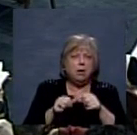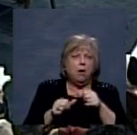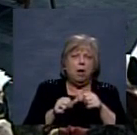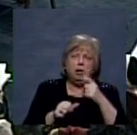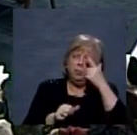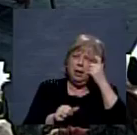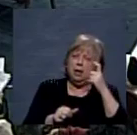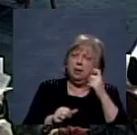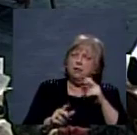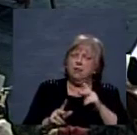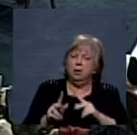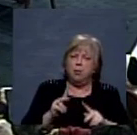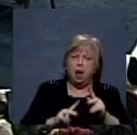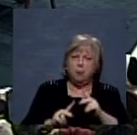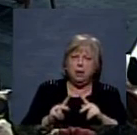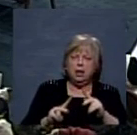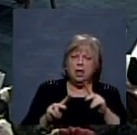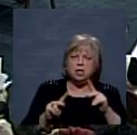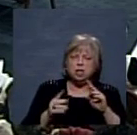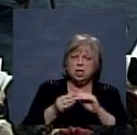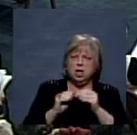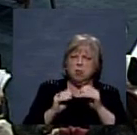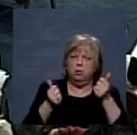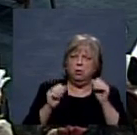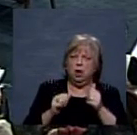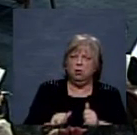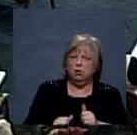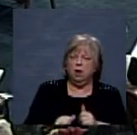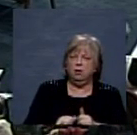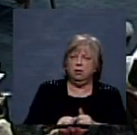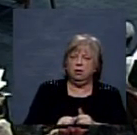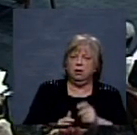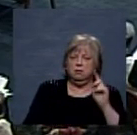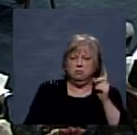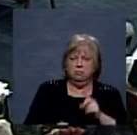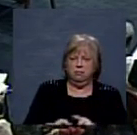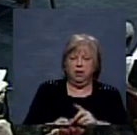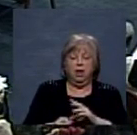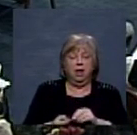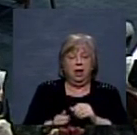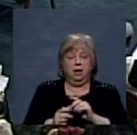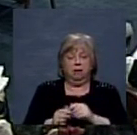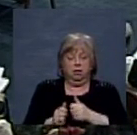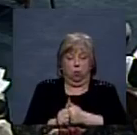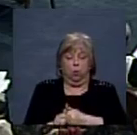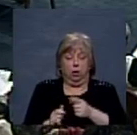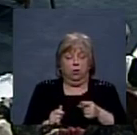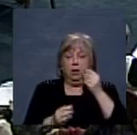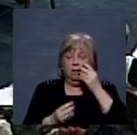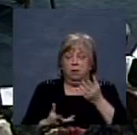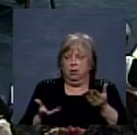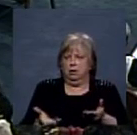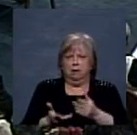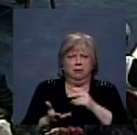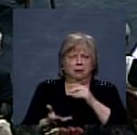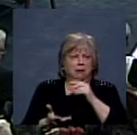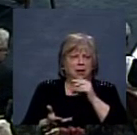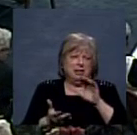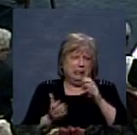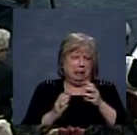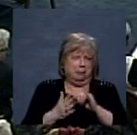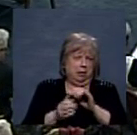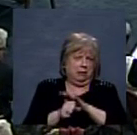the population decrease. And according to the information here, it doesn't seem like it's enough